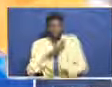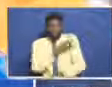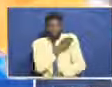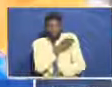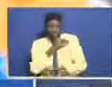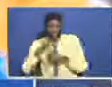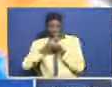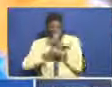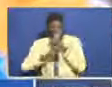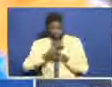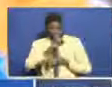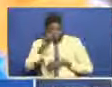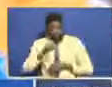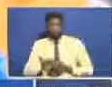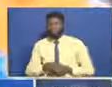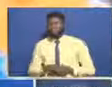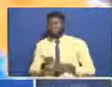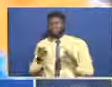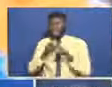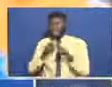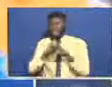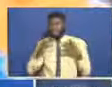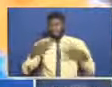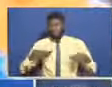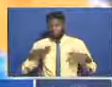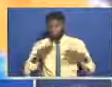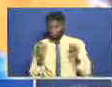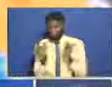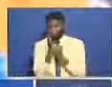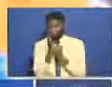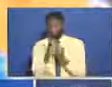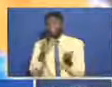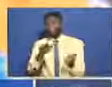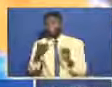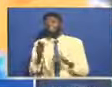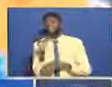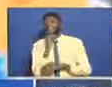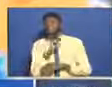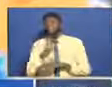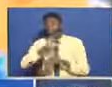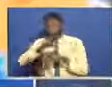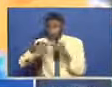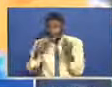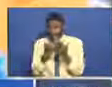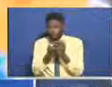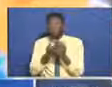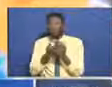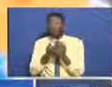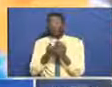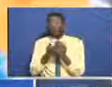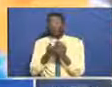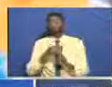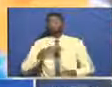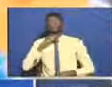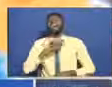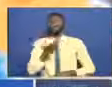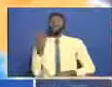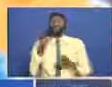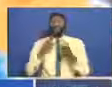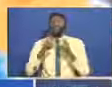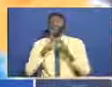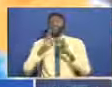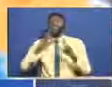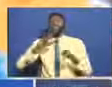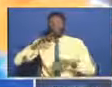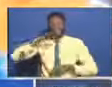countrywide. During a similar period, 14 patients succumbed to the disease, all of them being late reports after conducting facility record